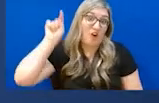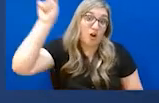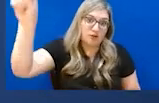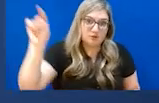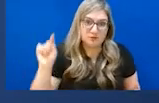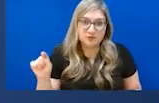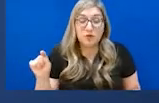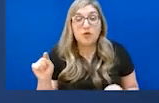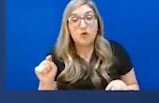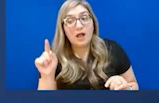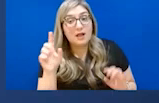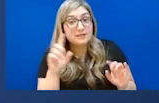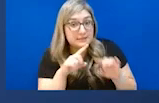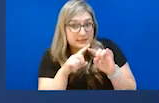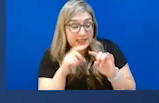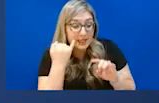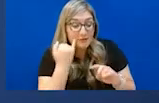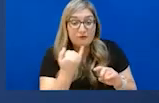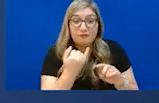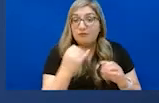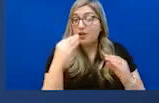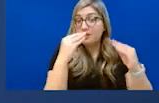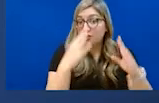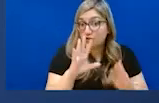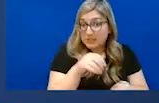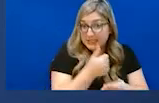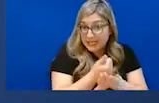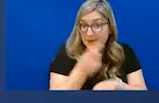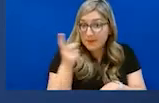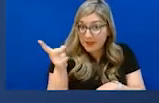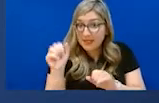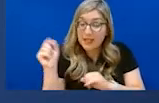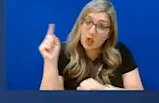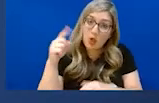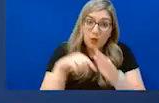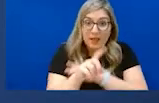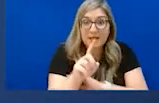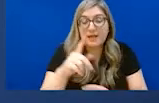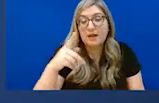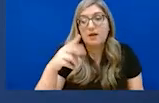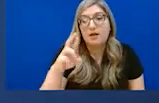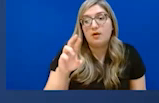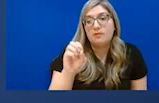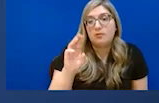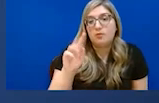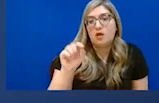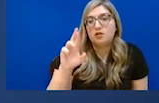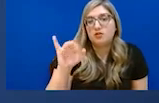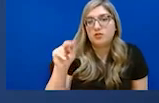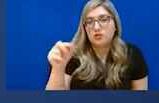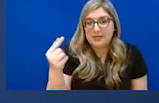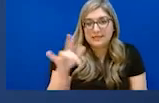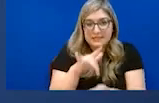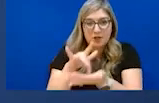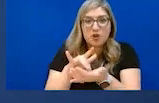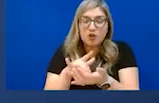has set up, they could go into the proctoring center and take the test like they normally would in that class. Or they can